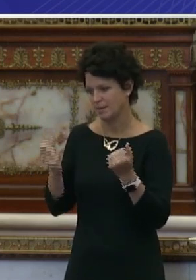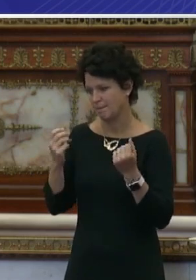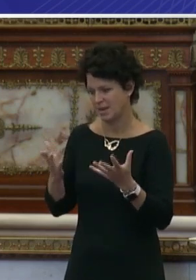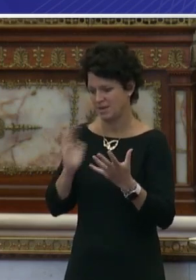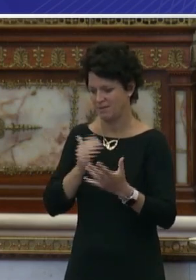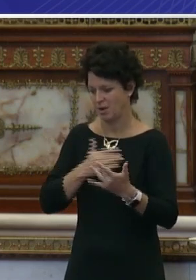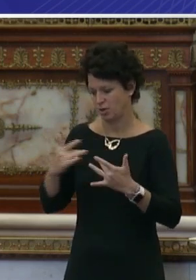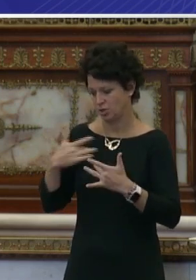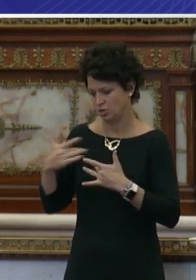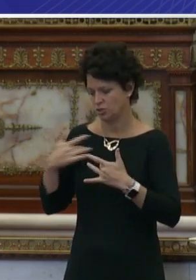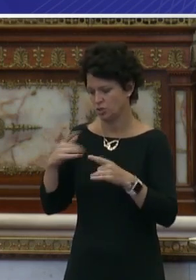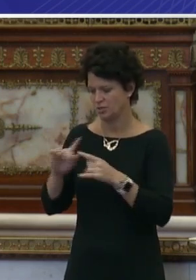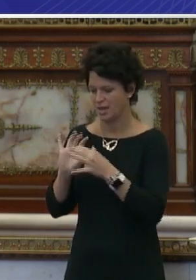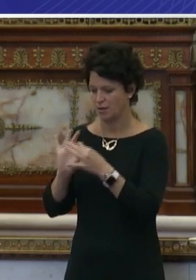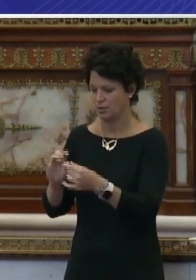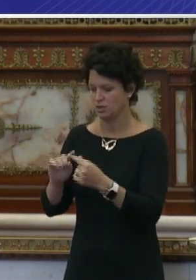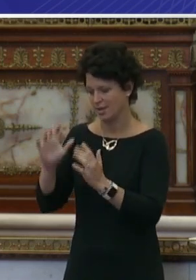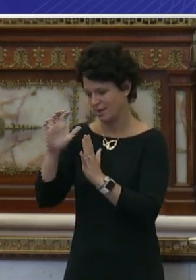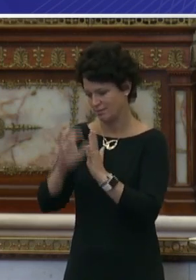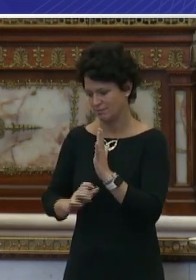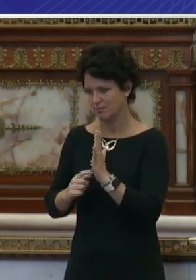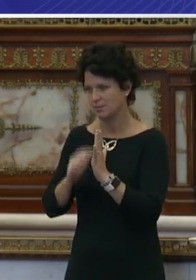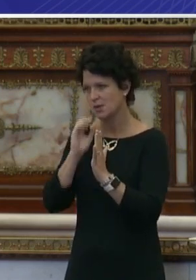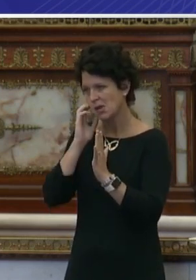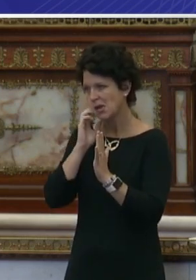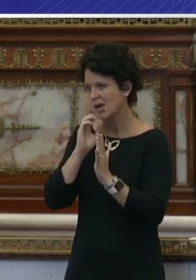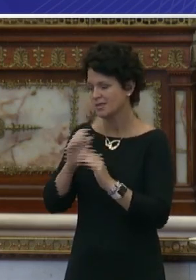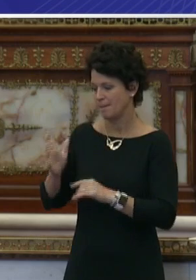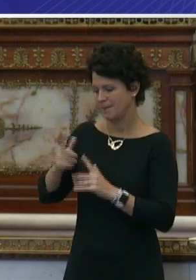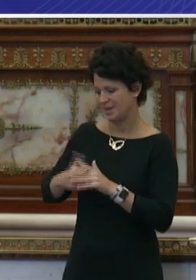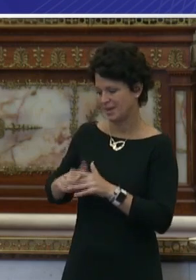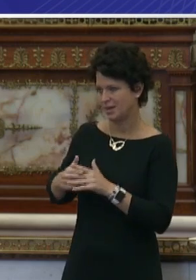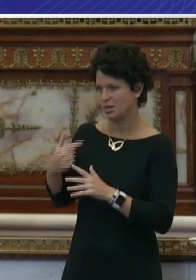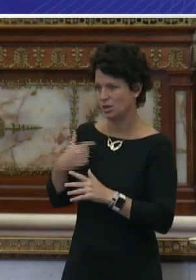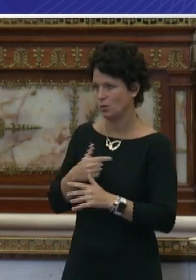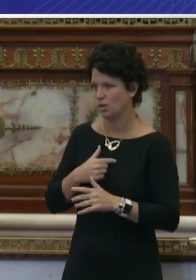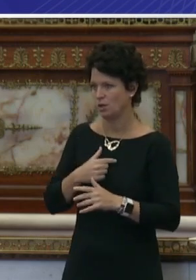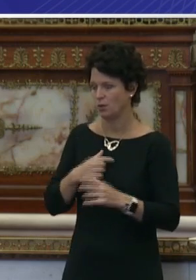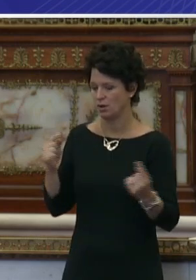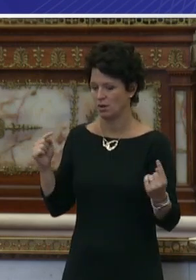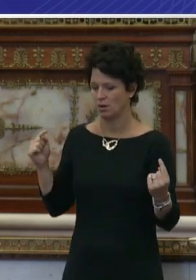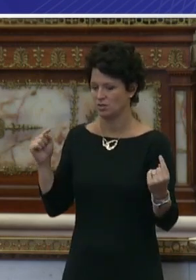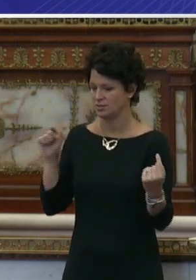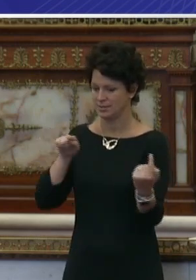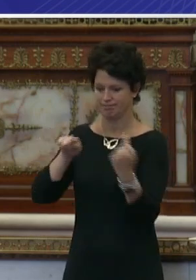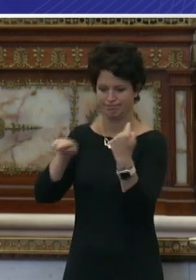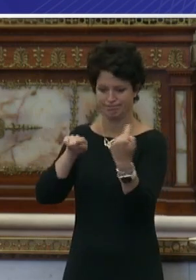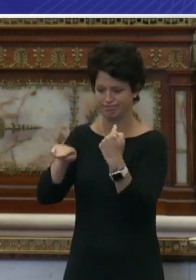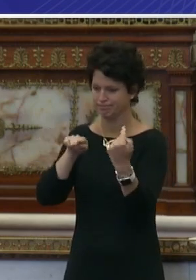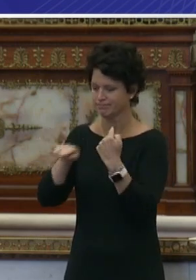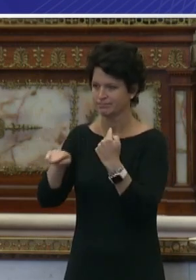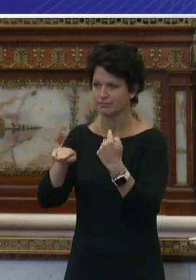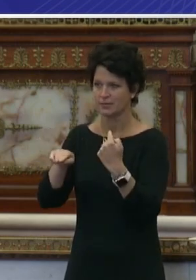of our concerns as it pertains in this legislation. I think in the beginning, we were kind of two ships passing in the night until we realized we all were